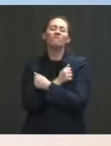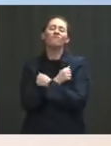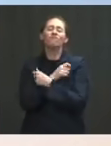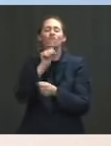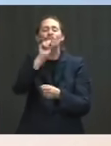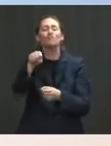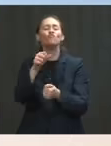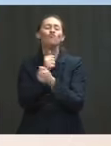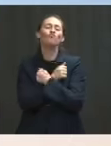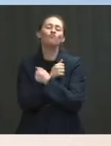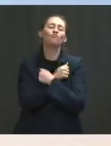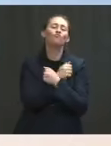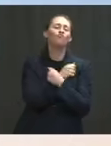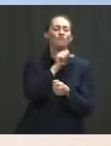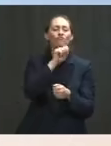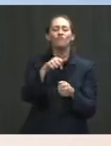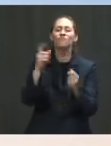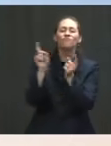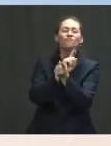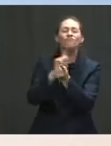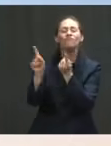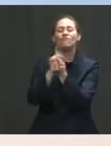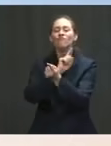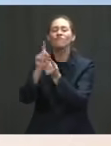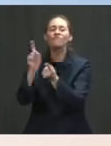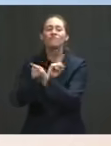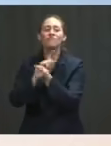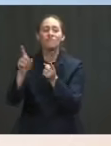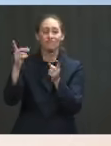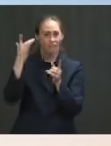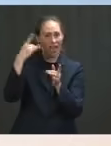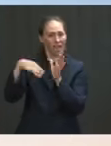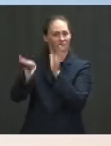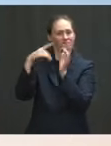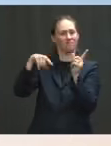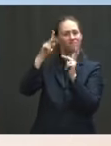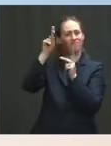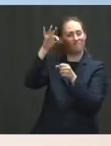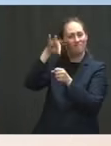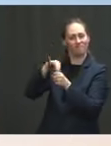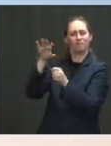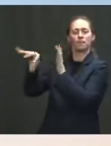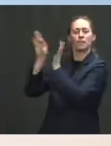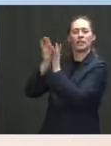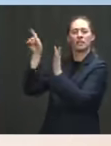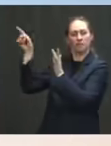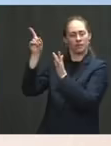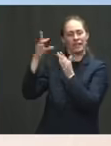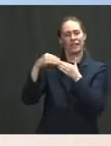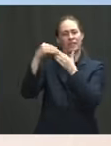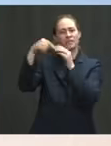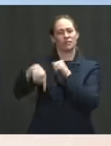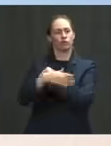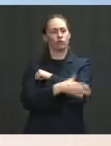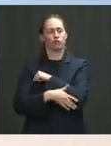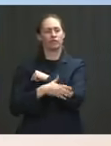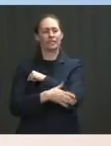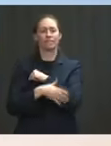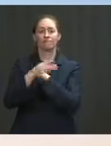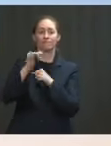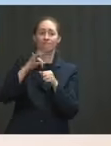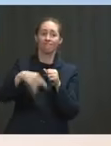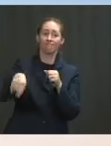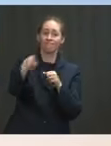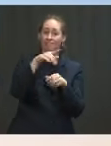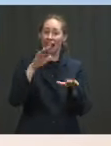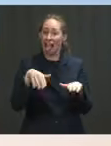engage directly with many of the people who elected him to serve the country. If you're not vaccinated, then that is certainly a different